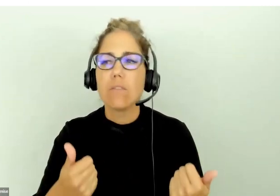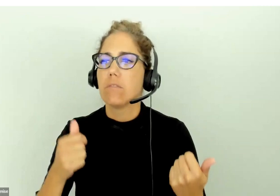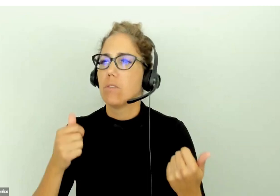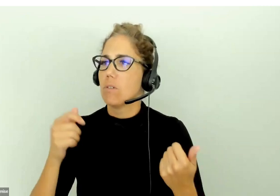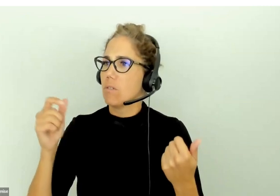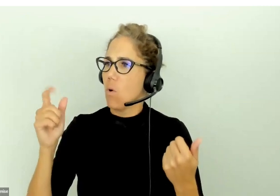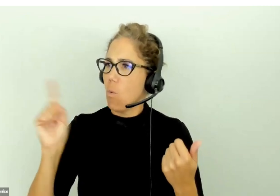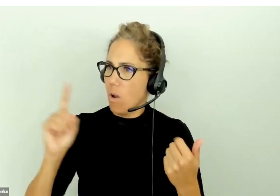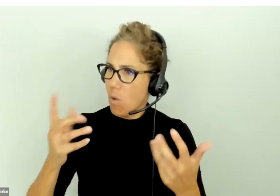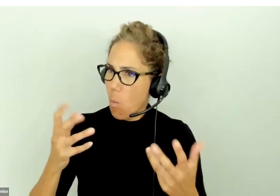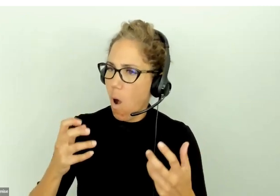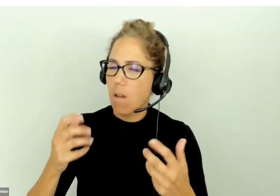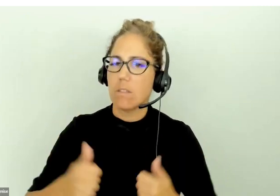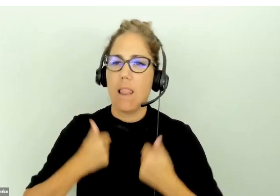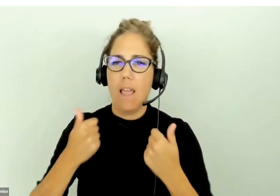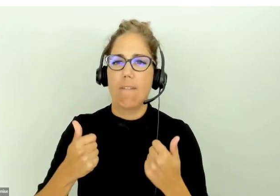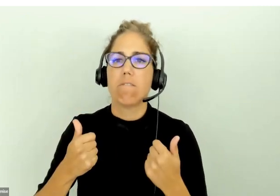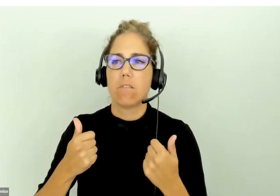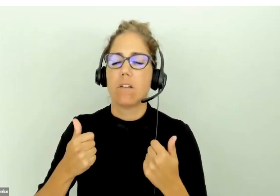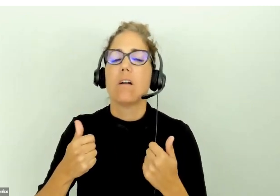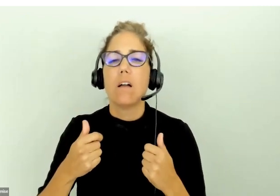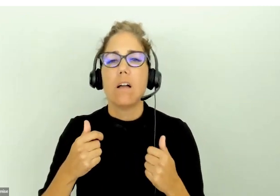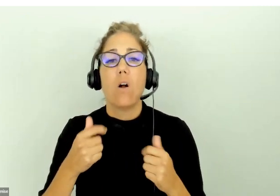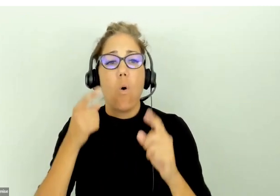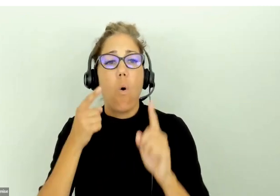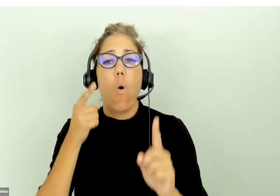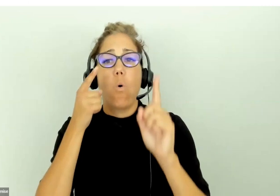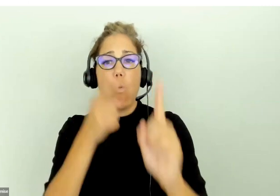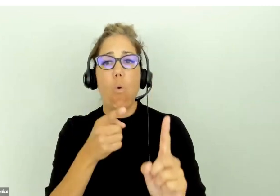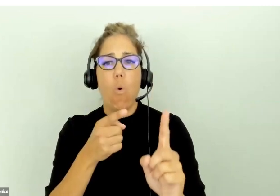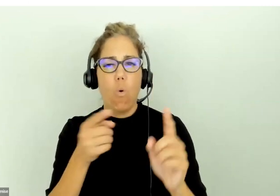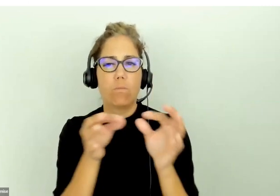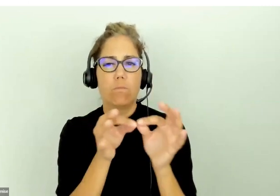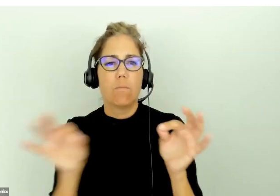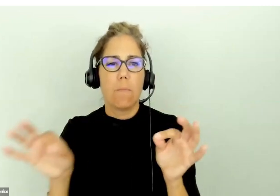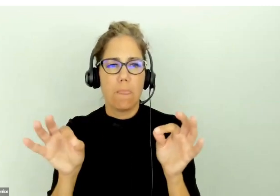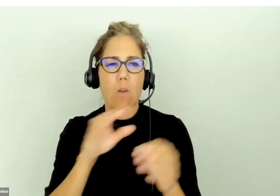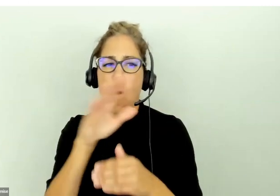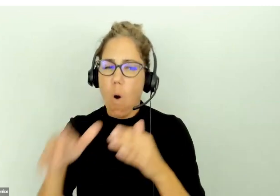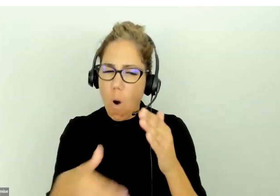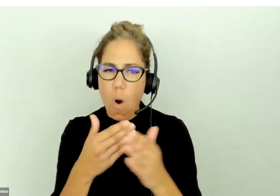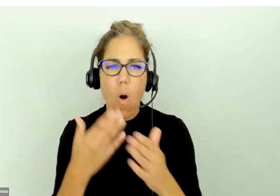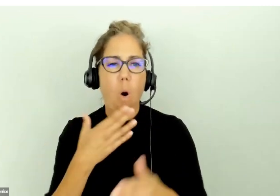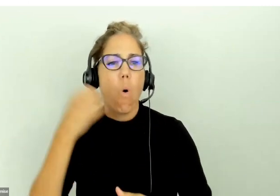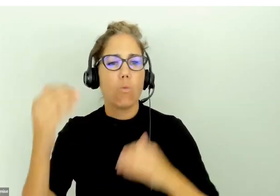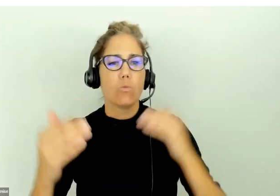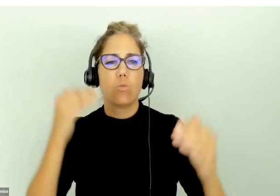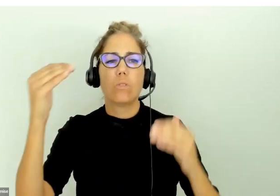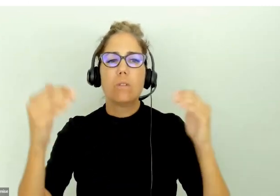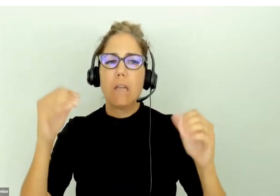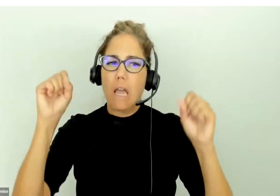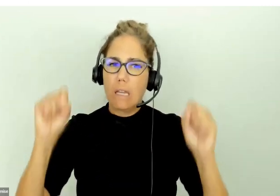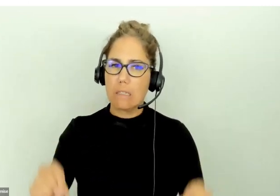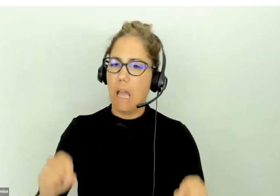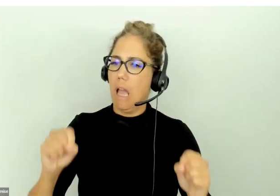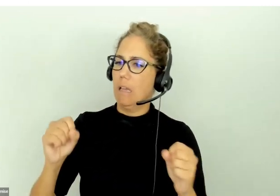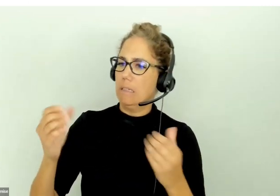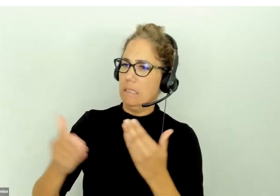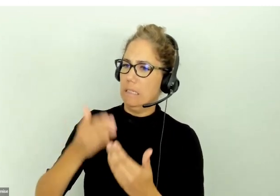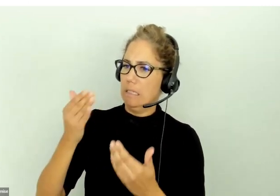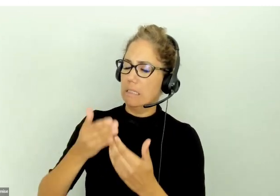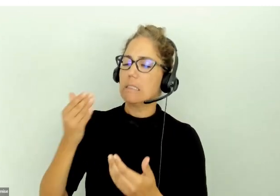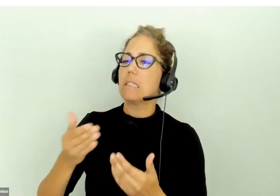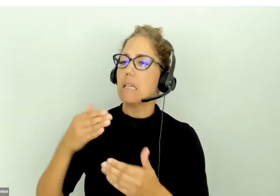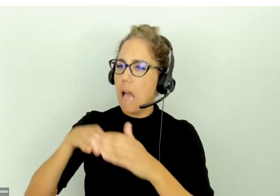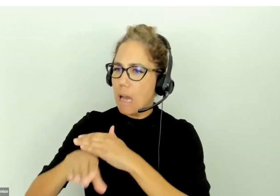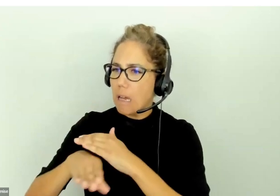live. Our goal statement in this area is that all older adults can easily access